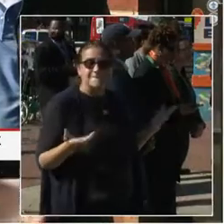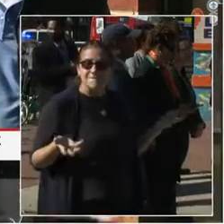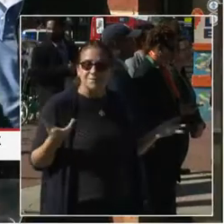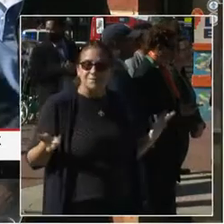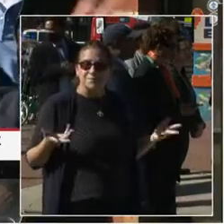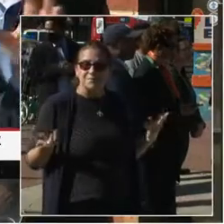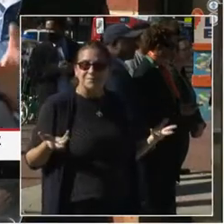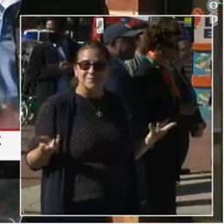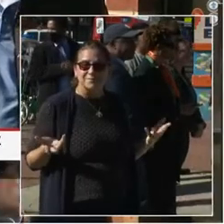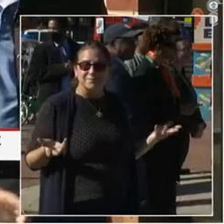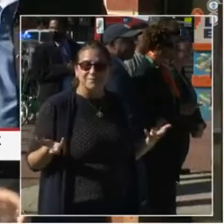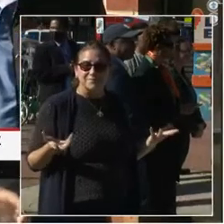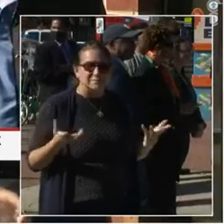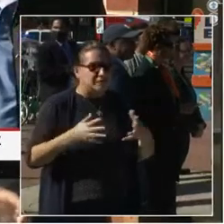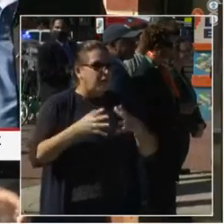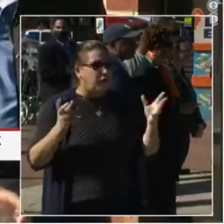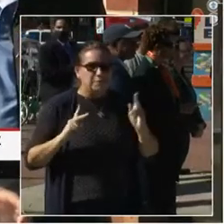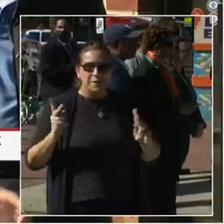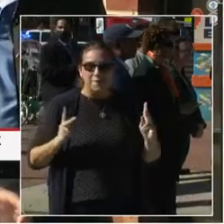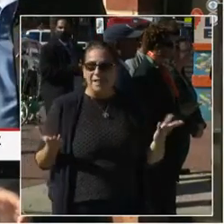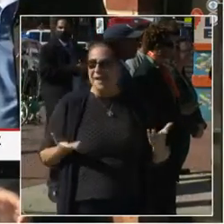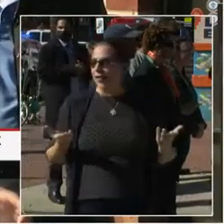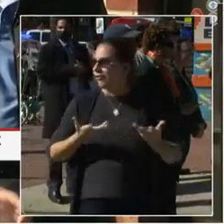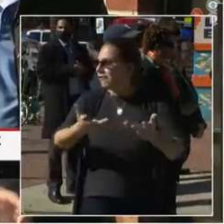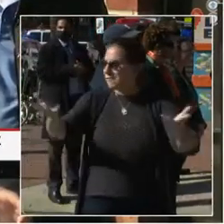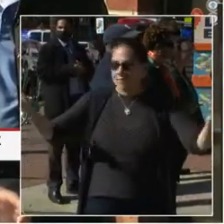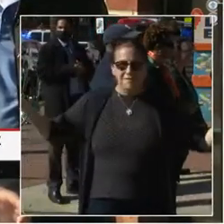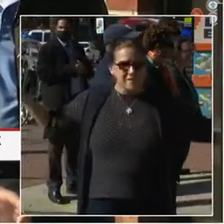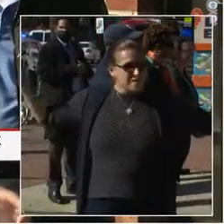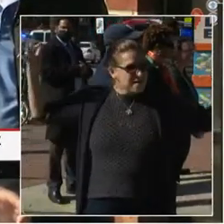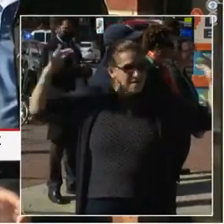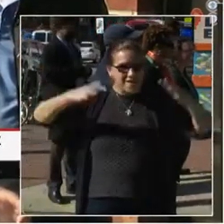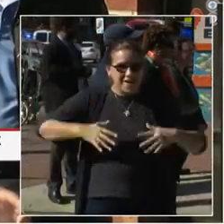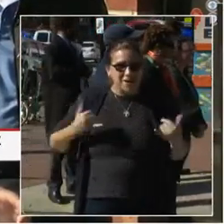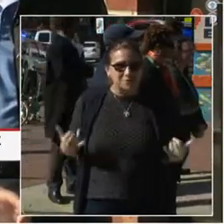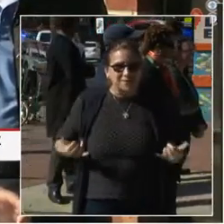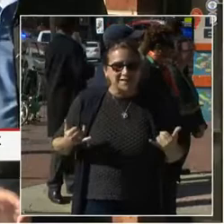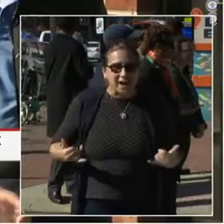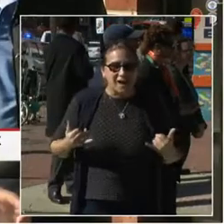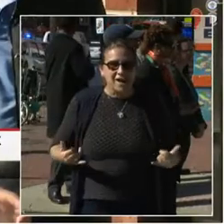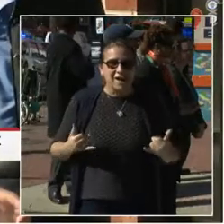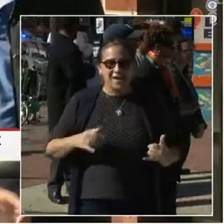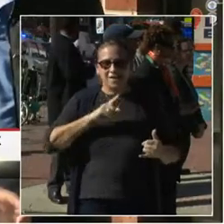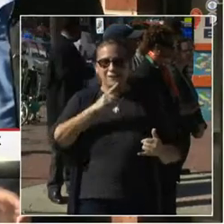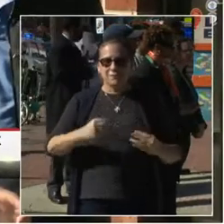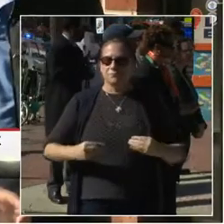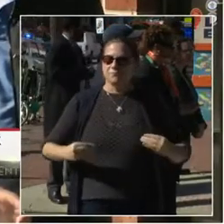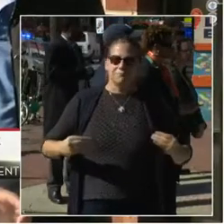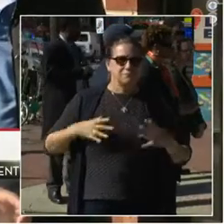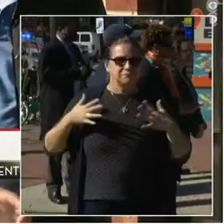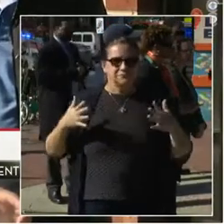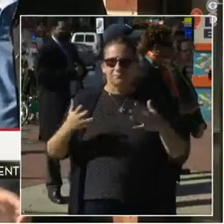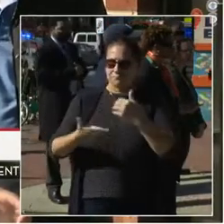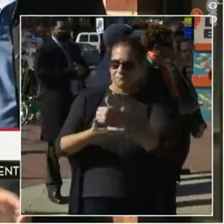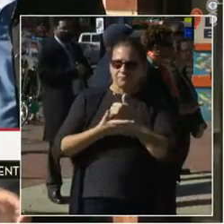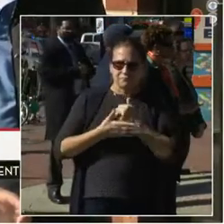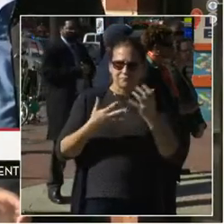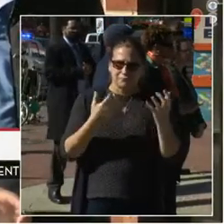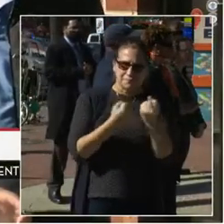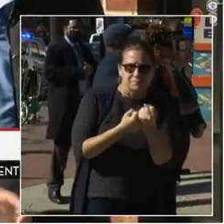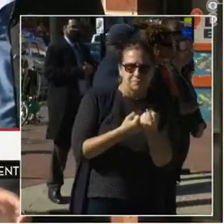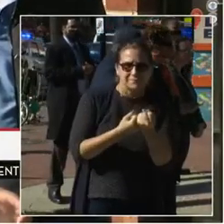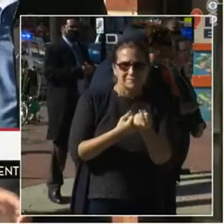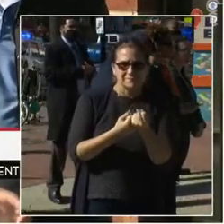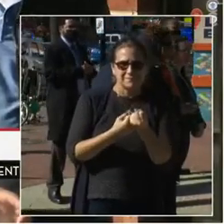see on camera, but surrounding this event right now who could help us in this work. So one, it's DMV Black Restaurant